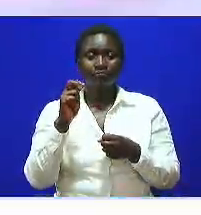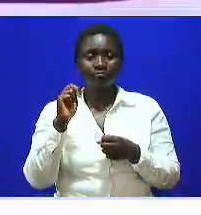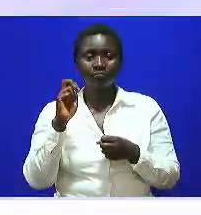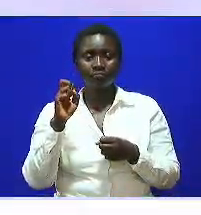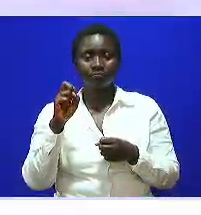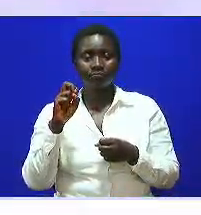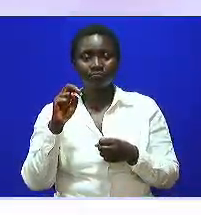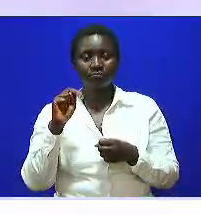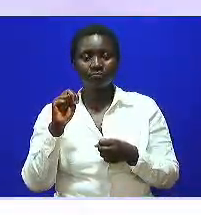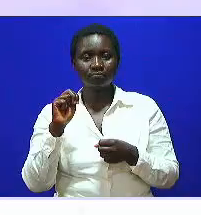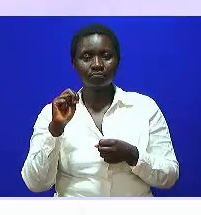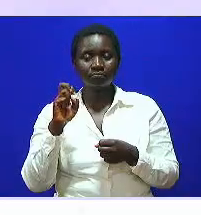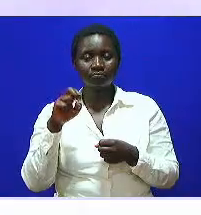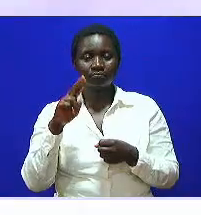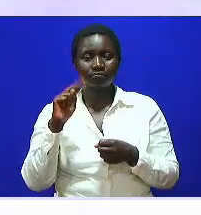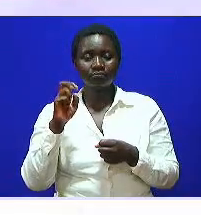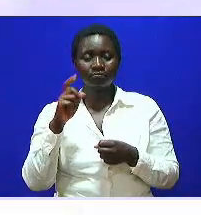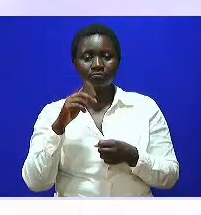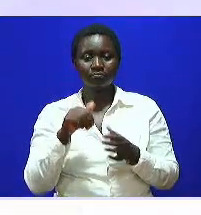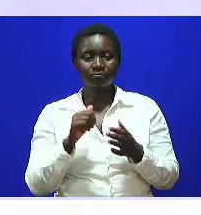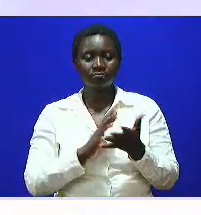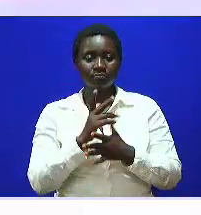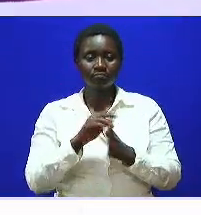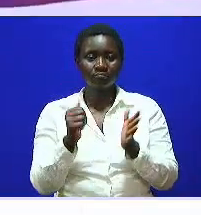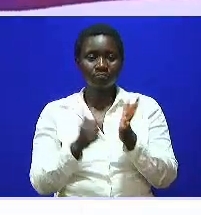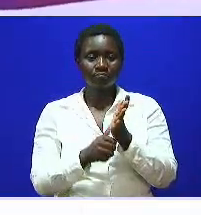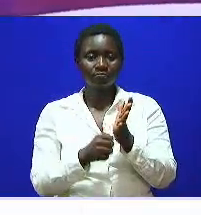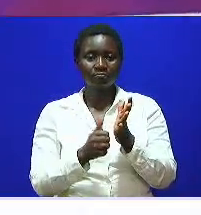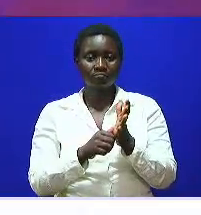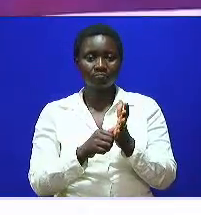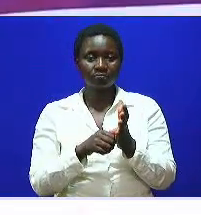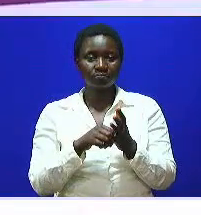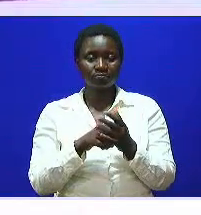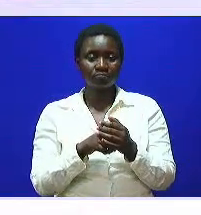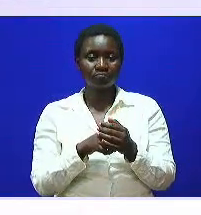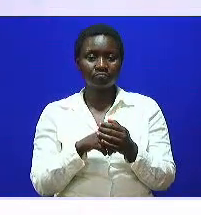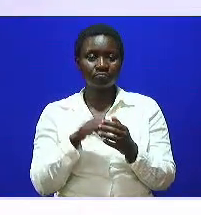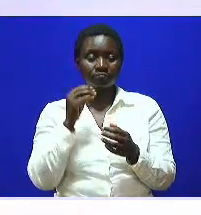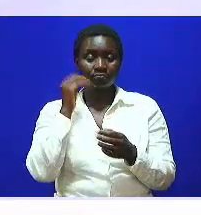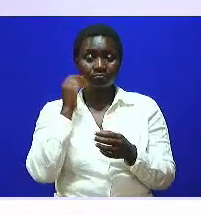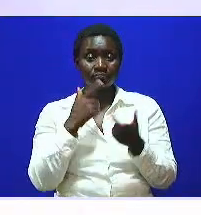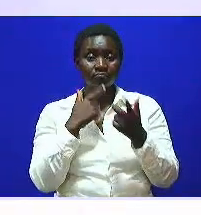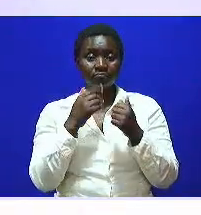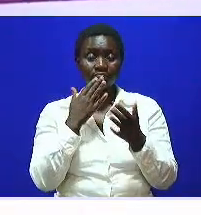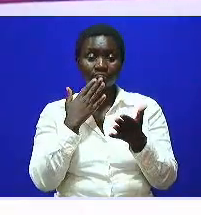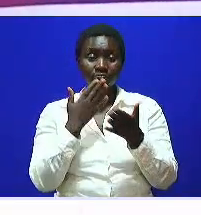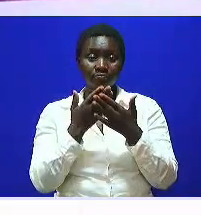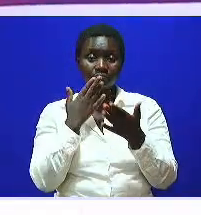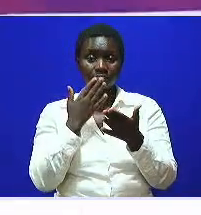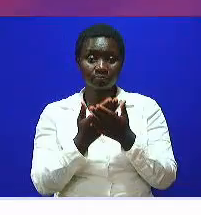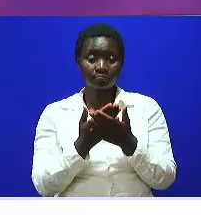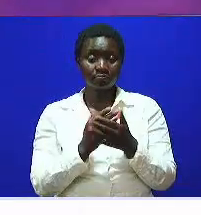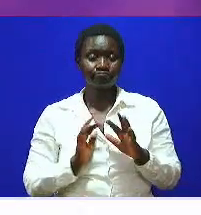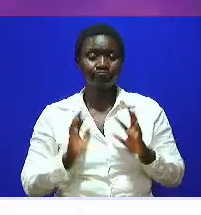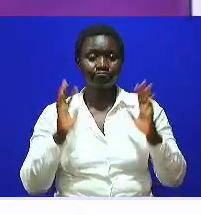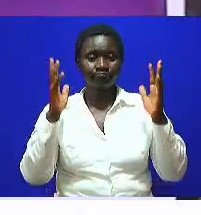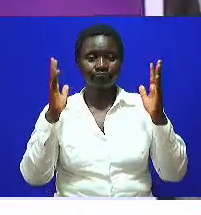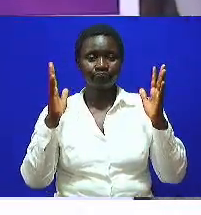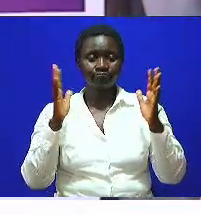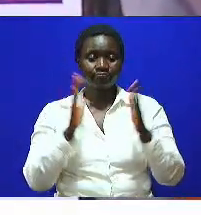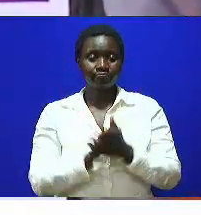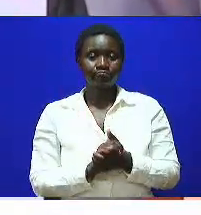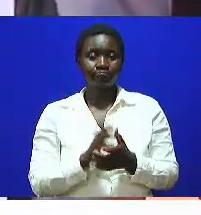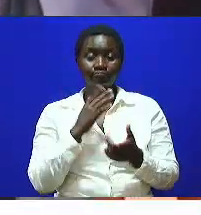nyalibali masaba oyeteire emechando yechinse yichegenga aye sokire na gwakambuya ase ogochengera litukeliga